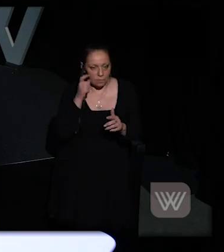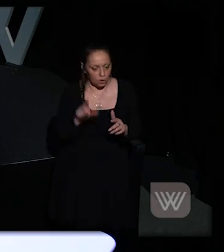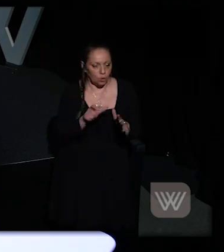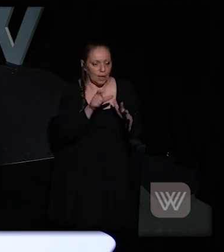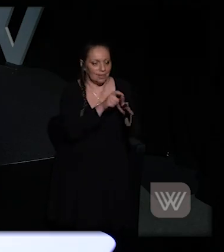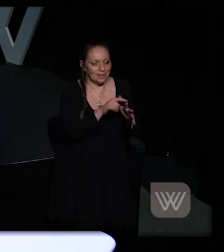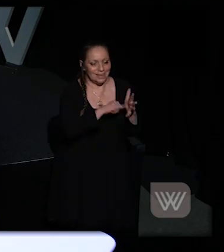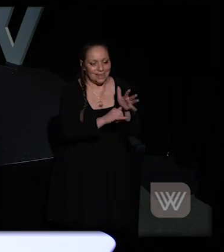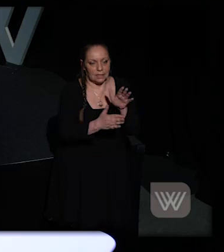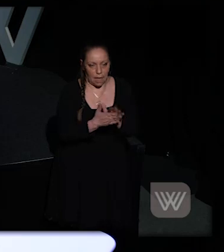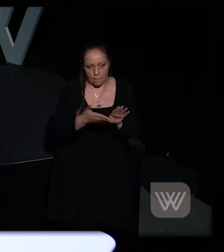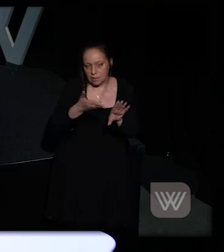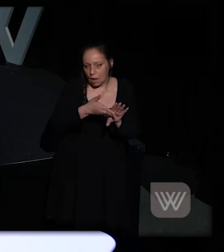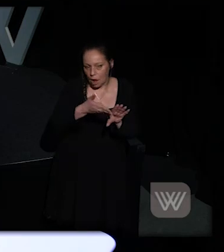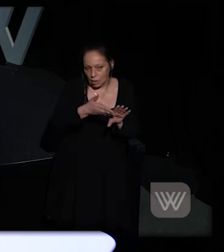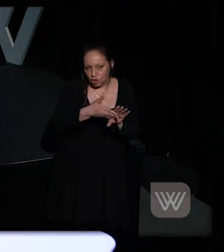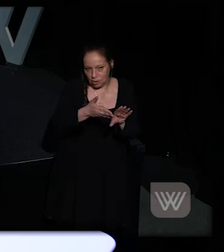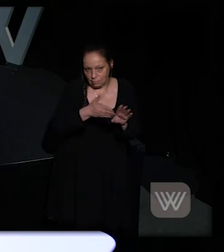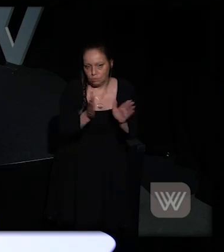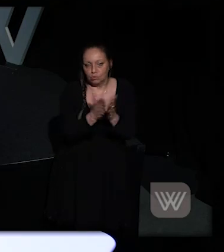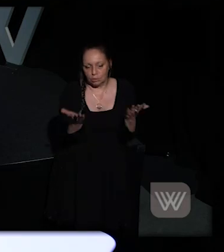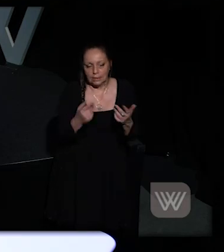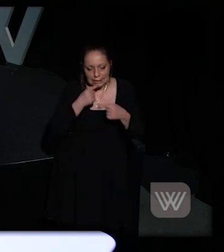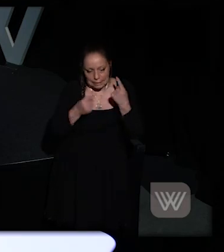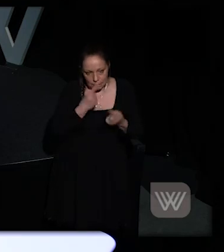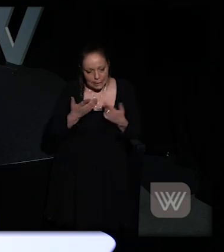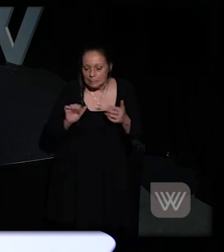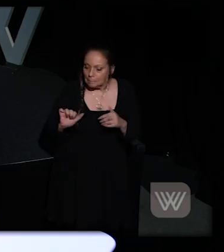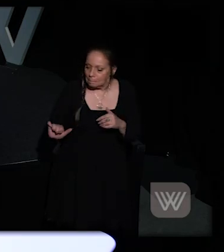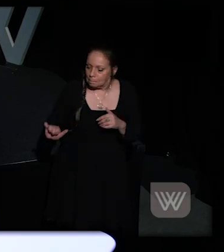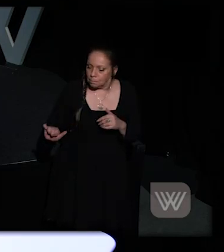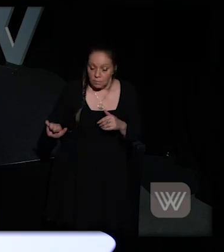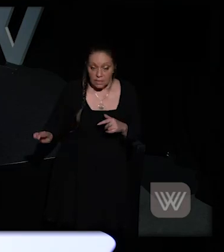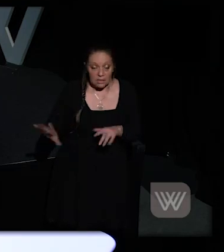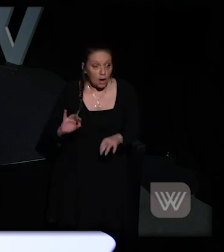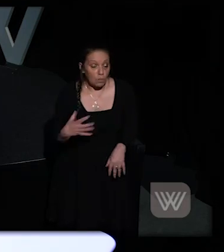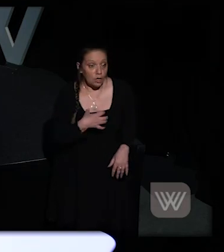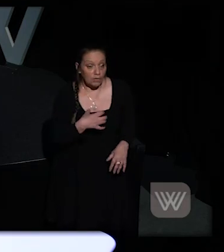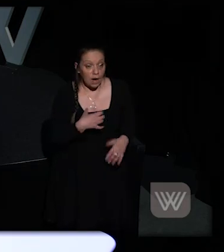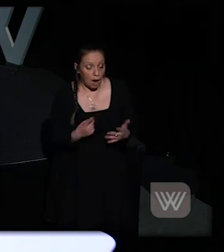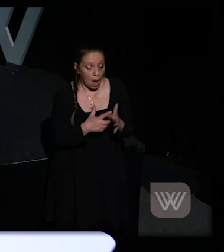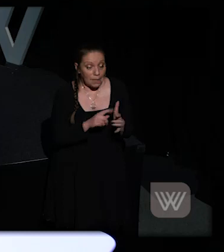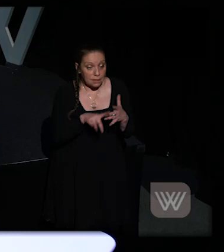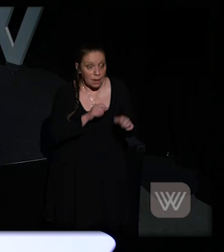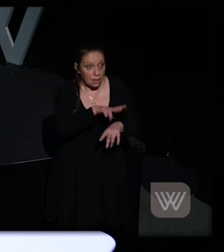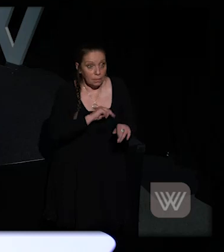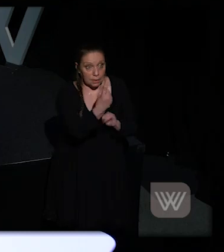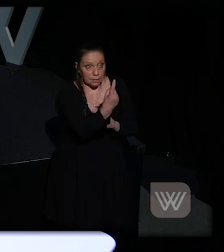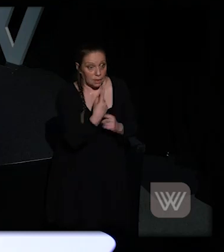DSM, so the Bible of psychology, they're not afraid. Like he said, I'm expecting it